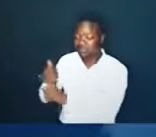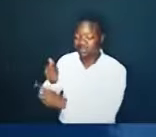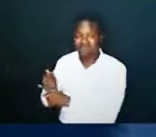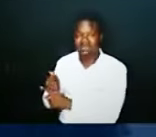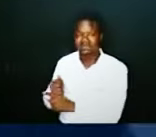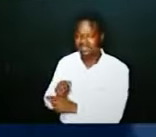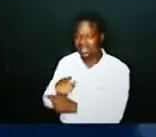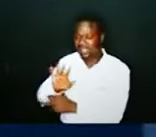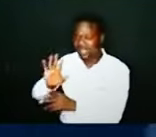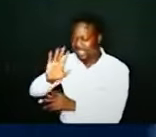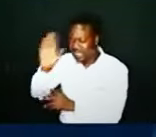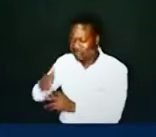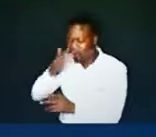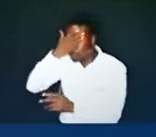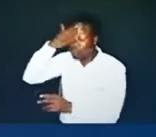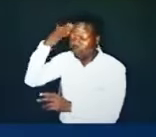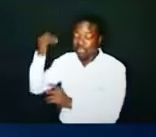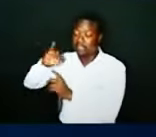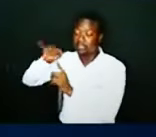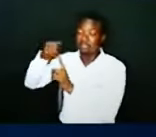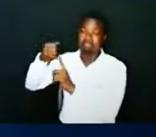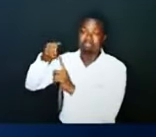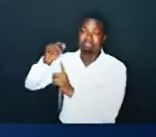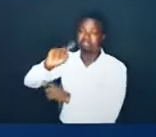Jerusalem. They never